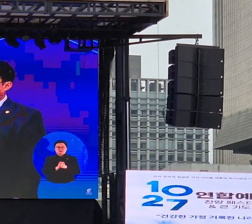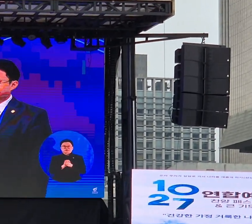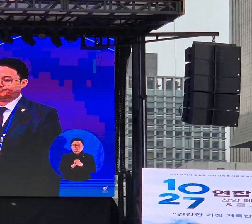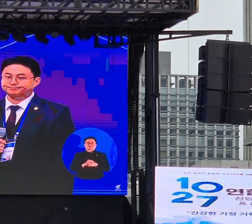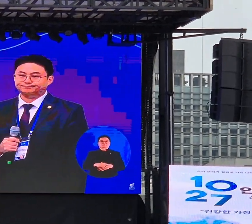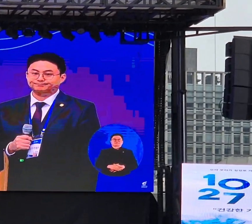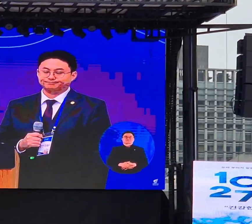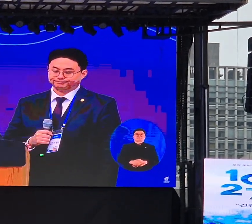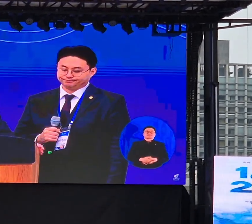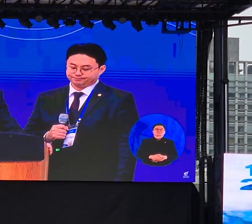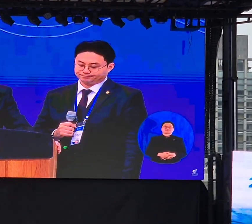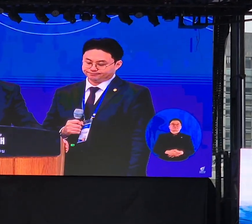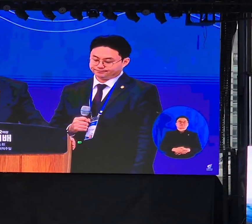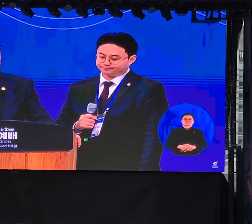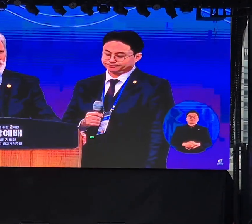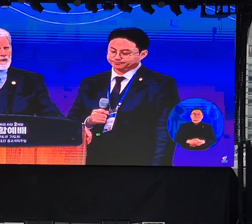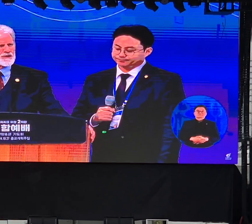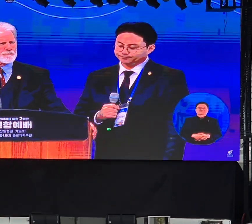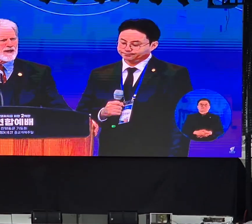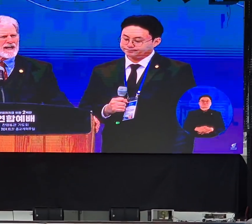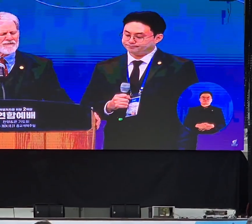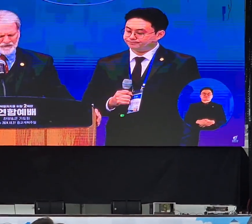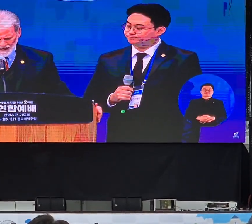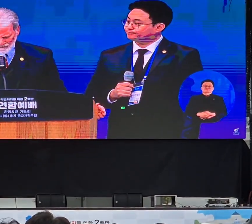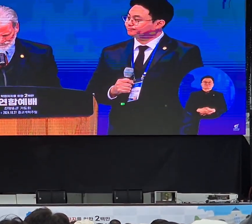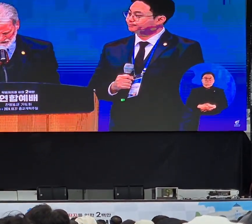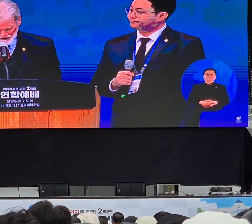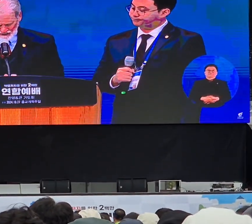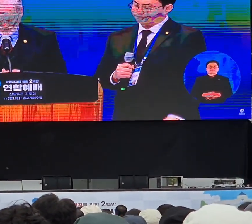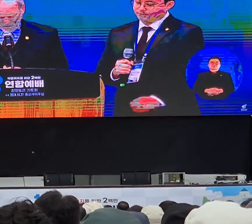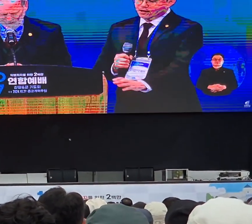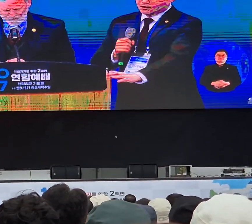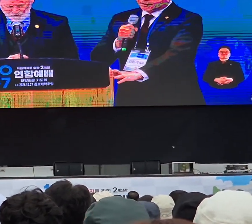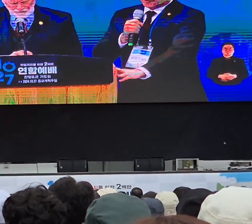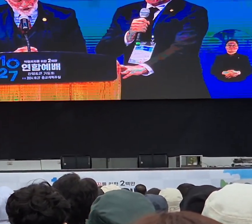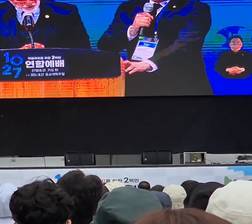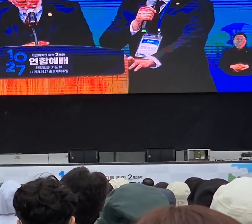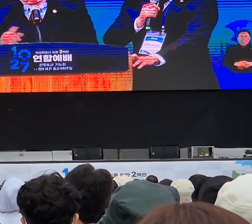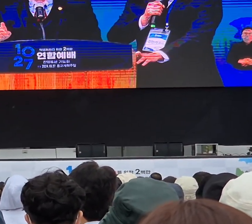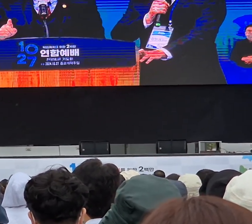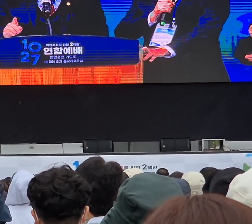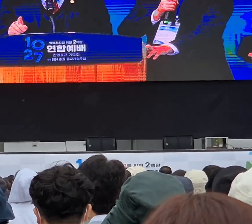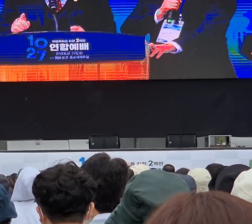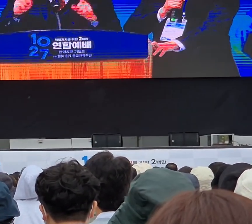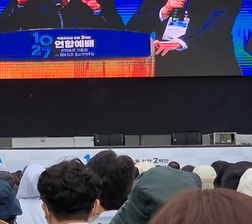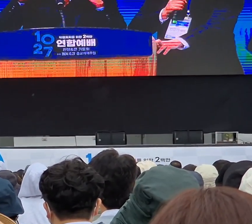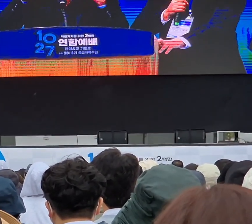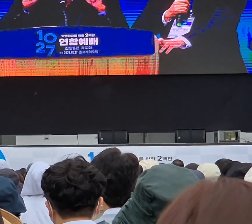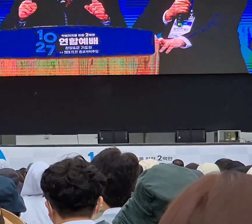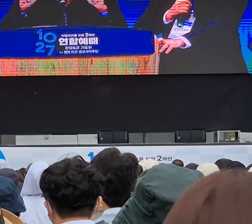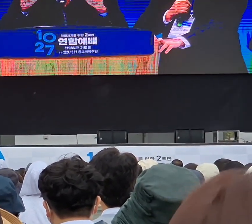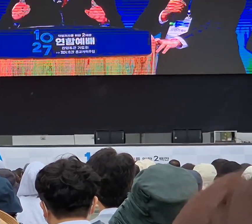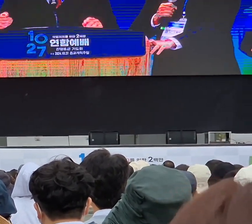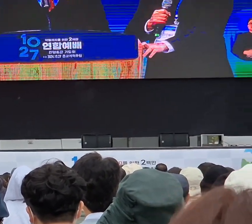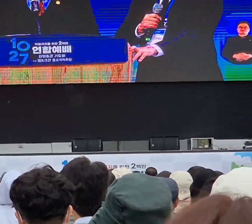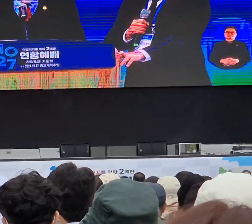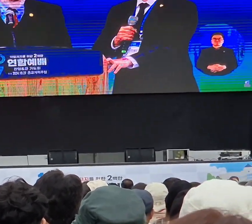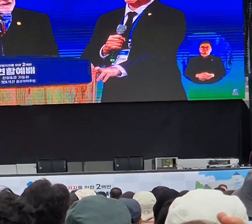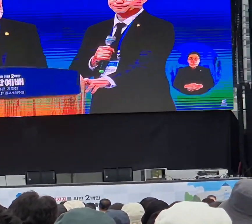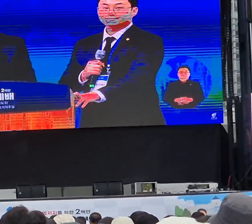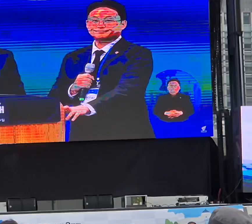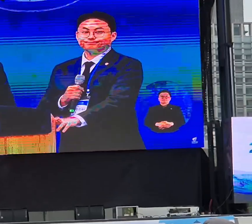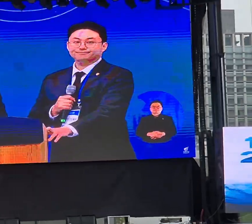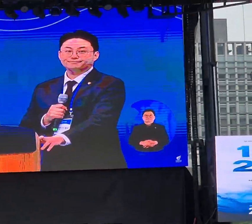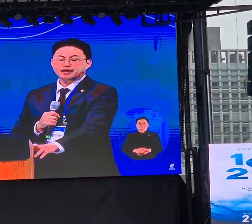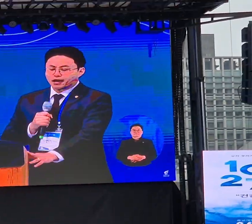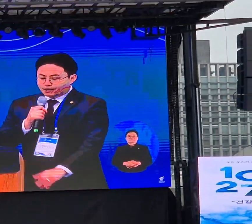we pray the power of the Spirit will spread a flame of desire across this nation that people would live and love according